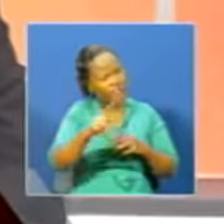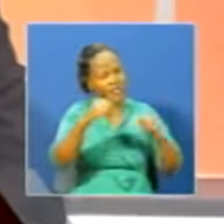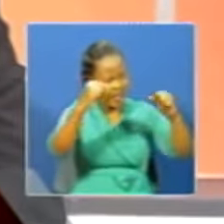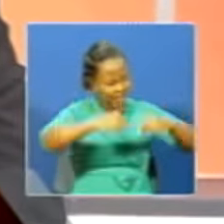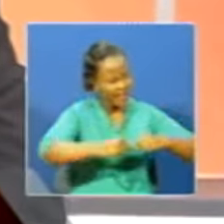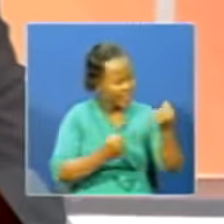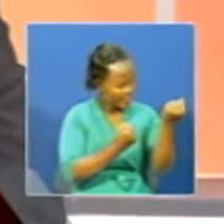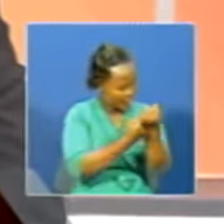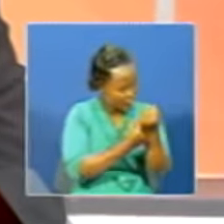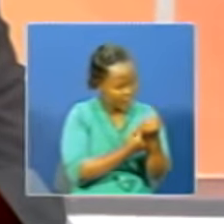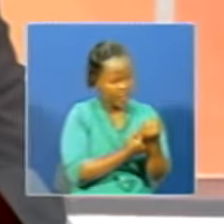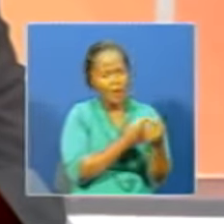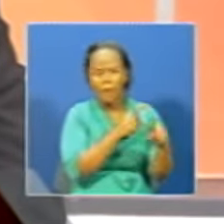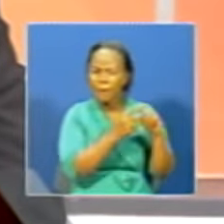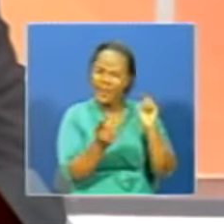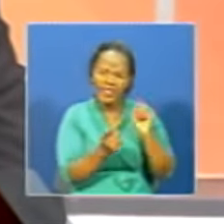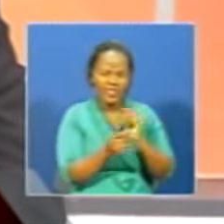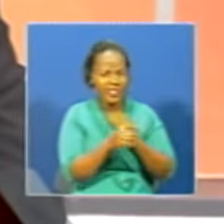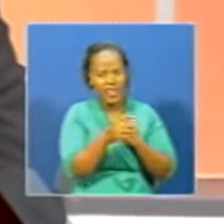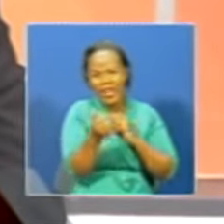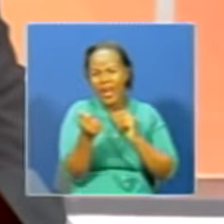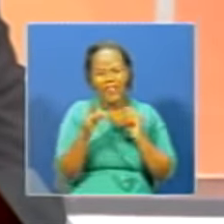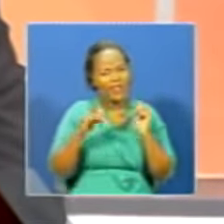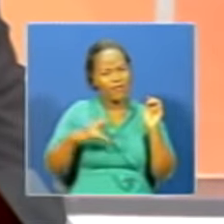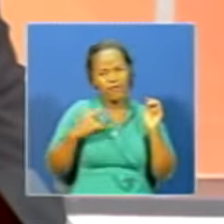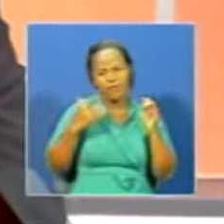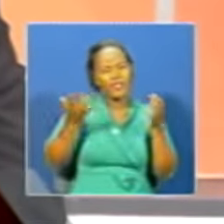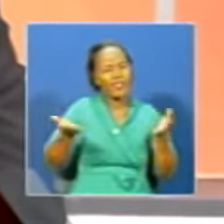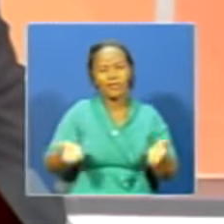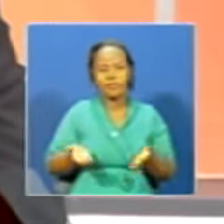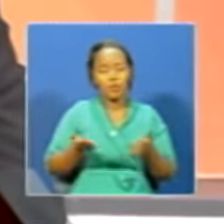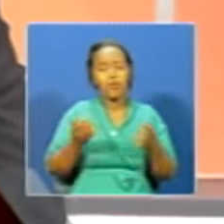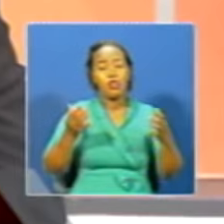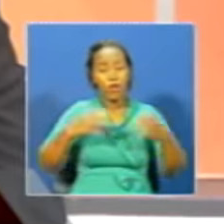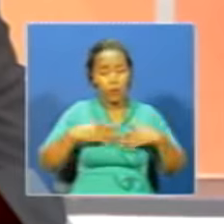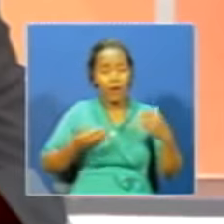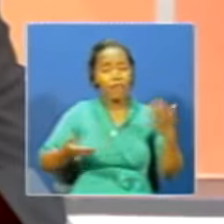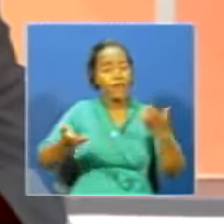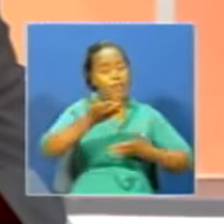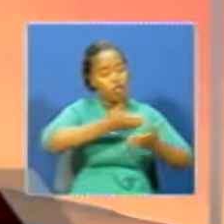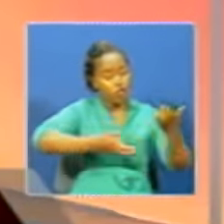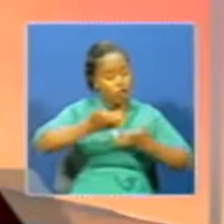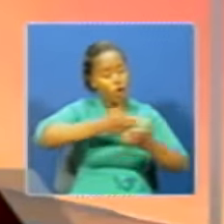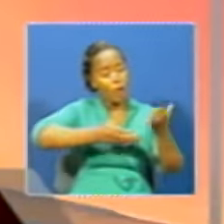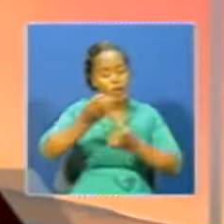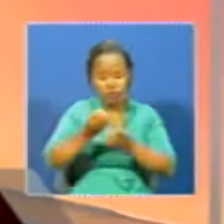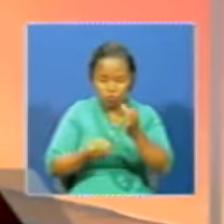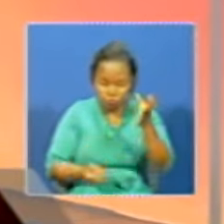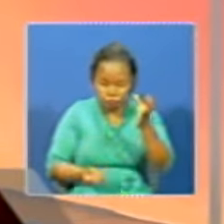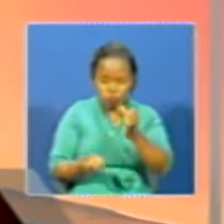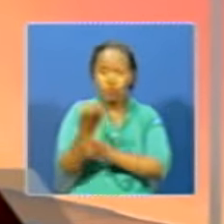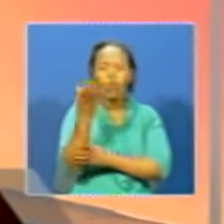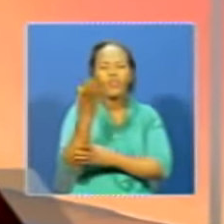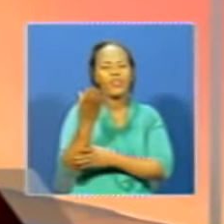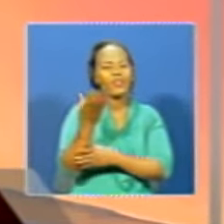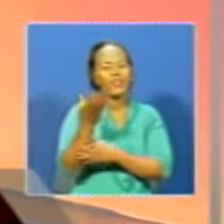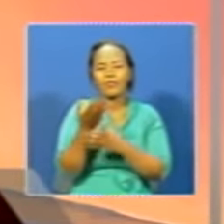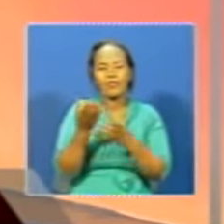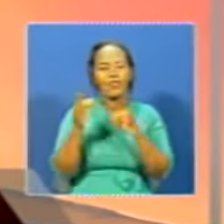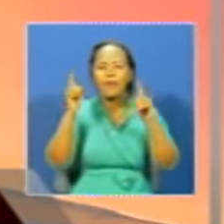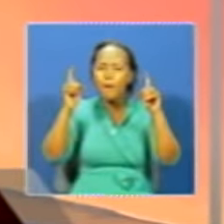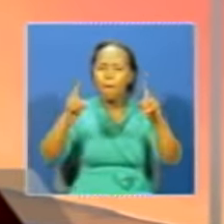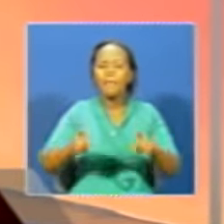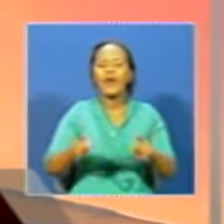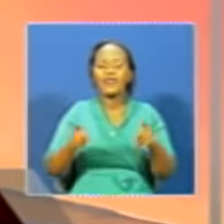feel that to realize economic growth, it requires some